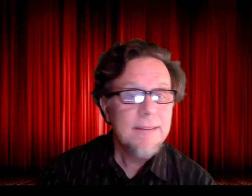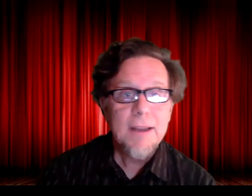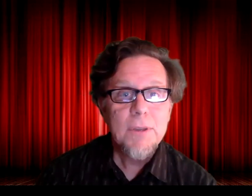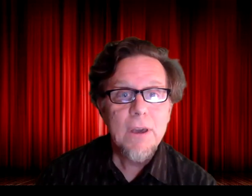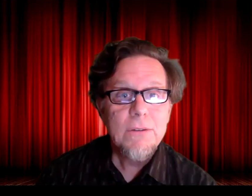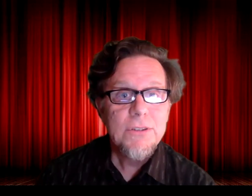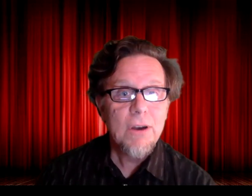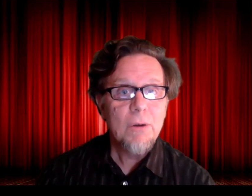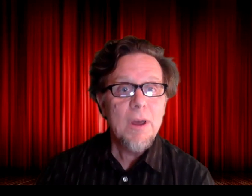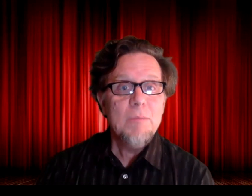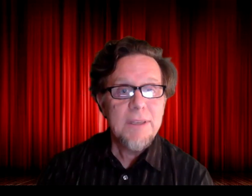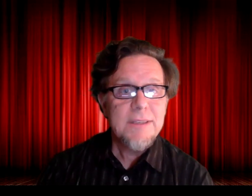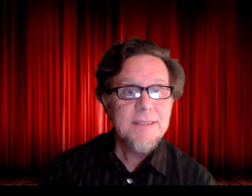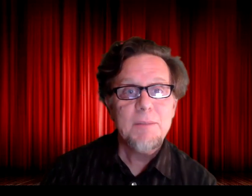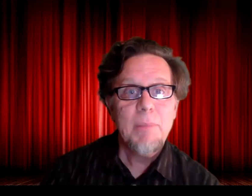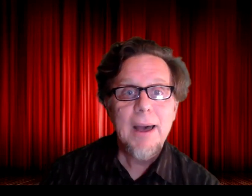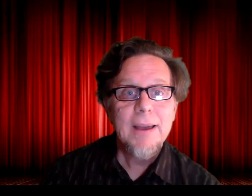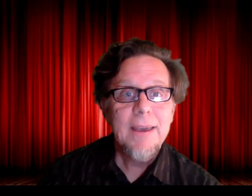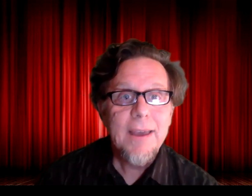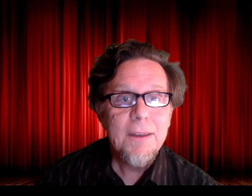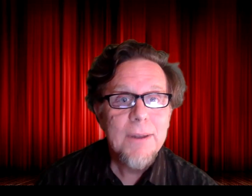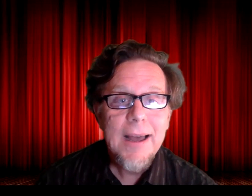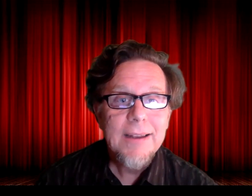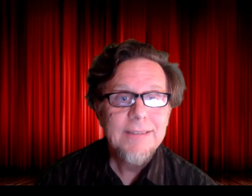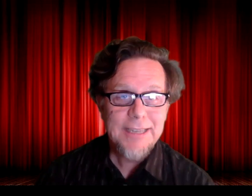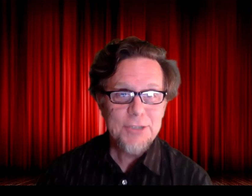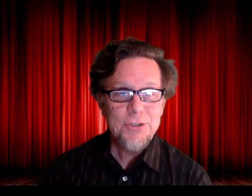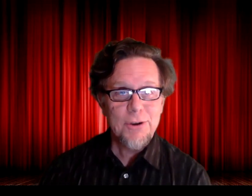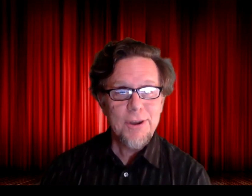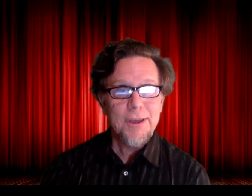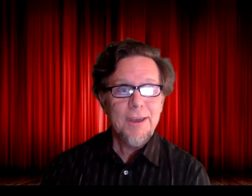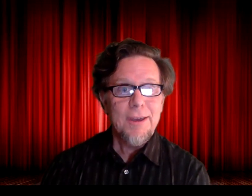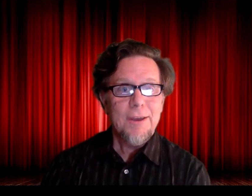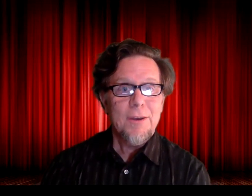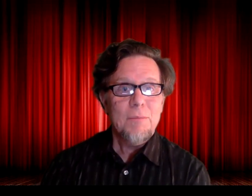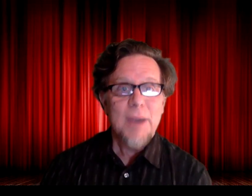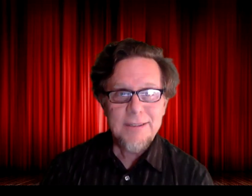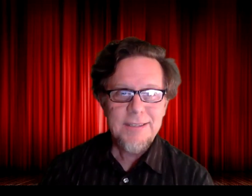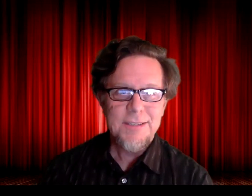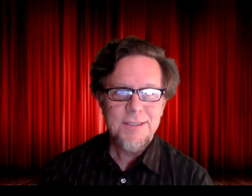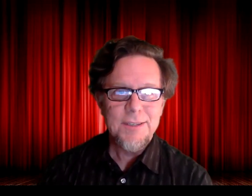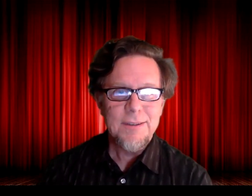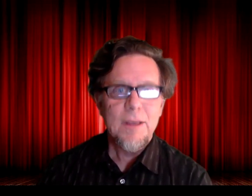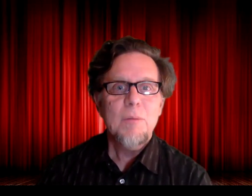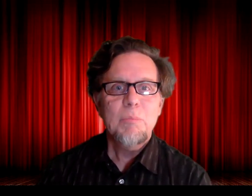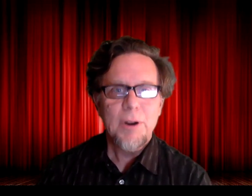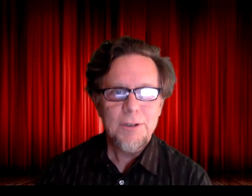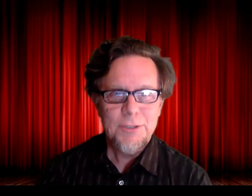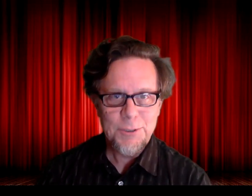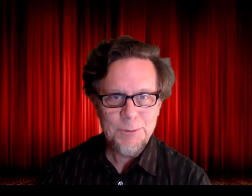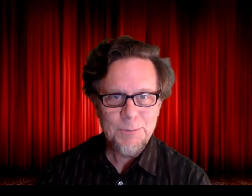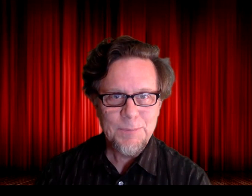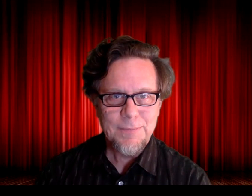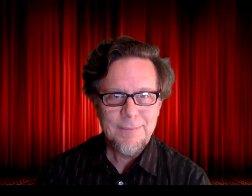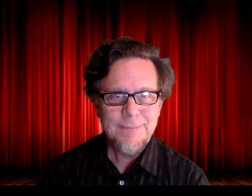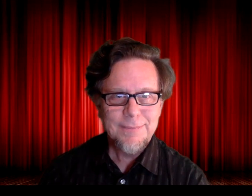I think it's time to go. So please sit back and relax and enjoy Bad Citizen Part